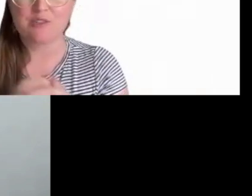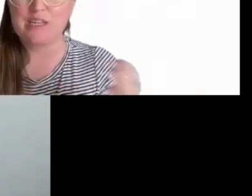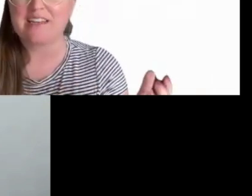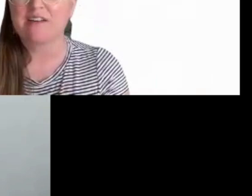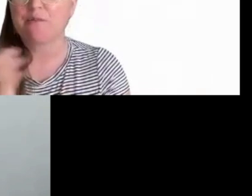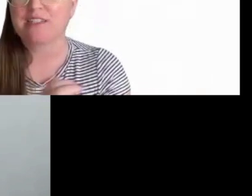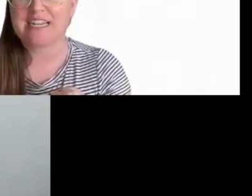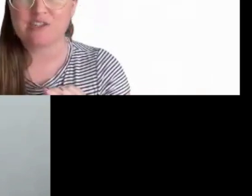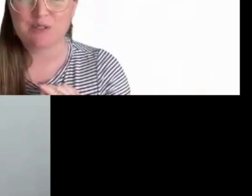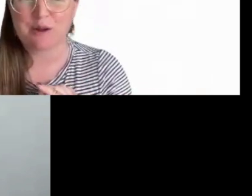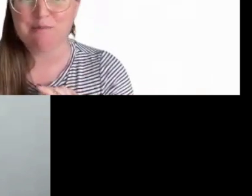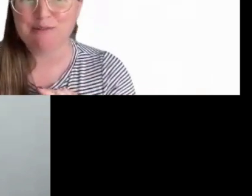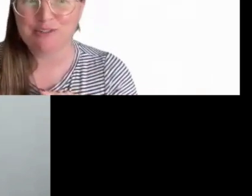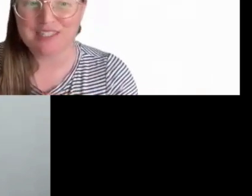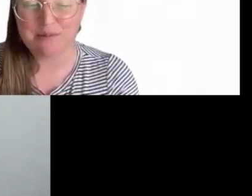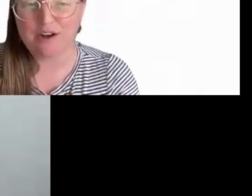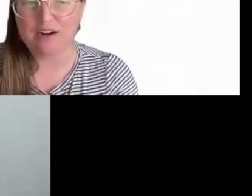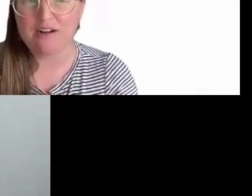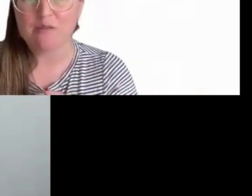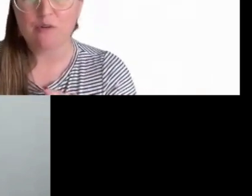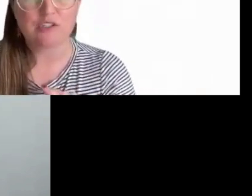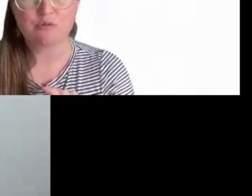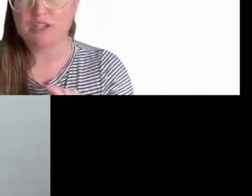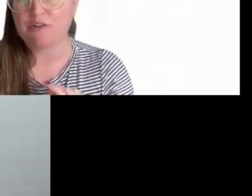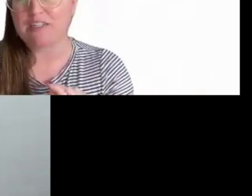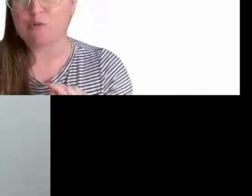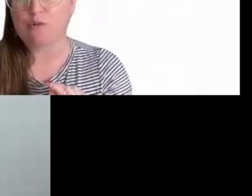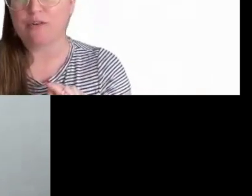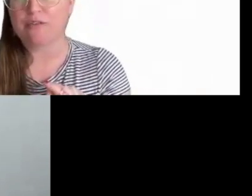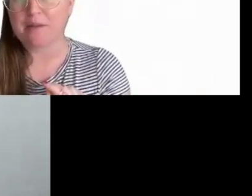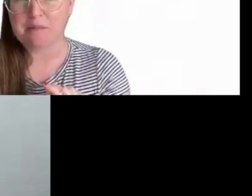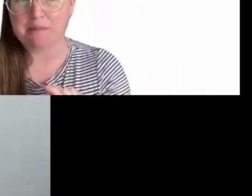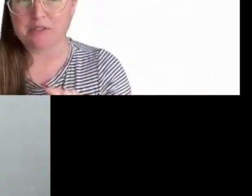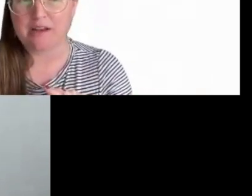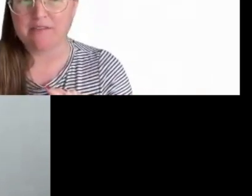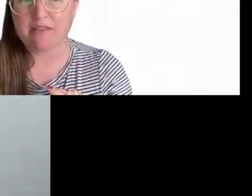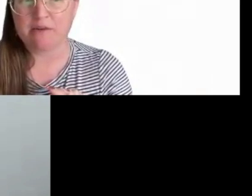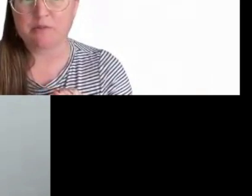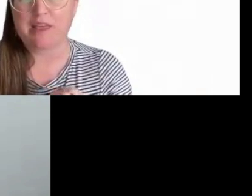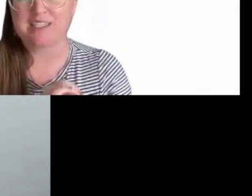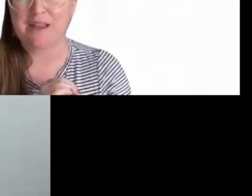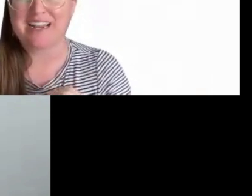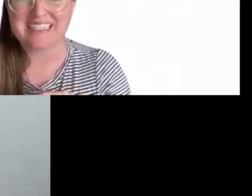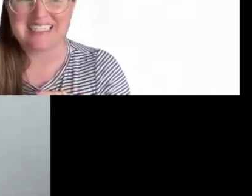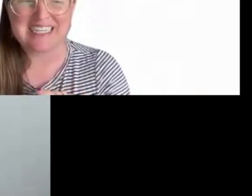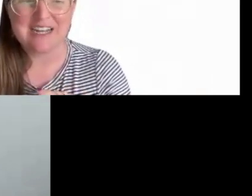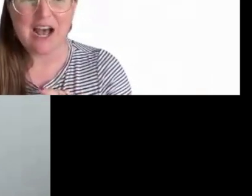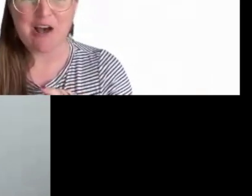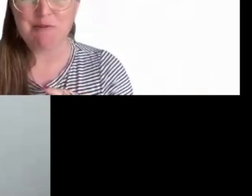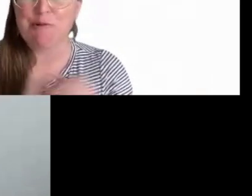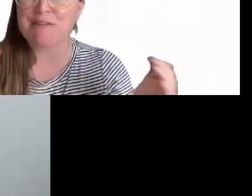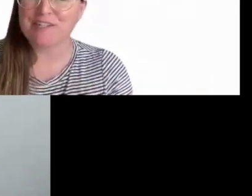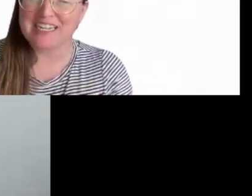Our last week presentation was about emotional CPR, which is a really great tool for family members of those with SMI and